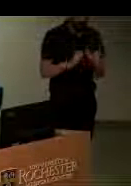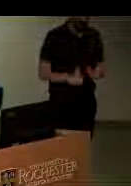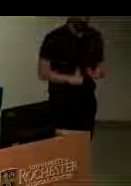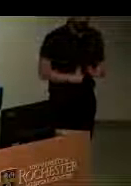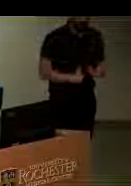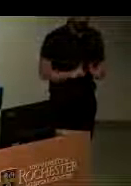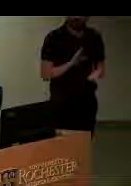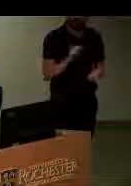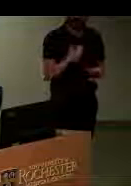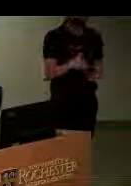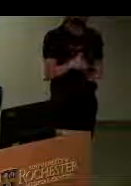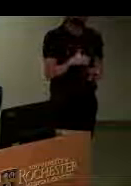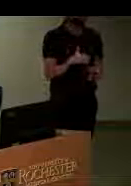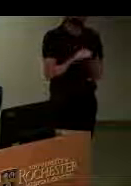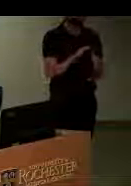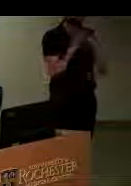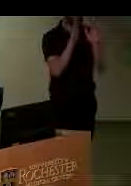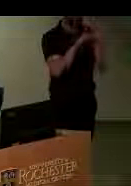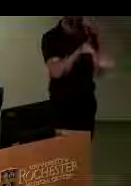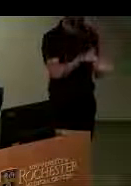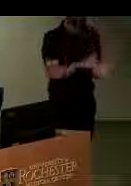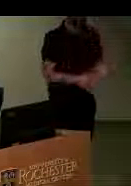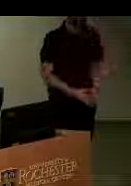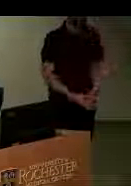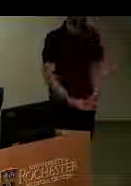but he was certainly a fantastic doctor.